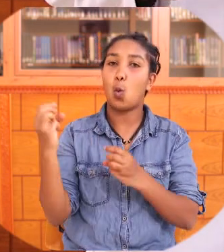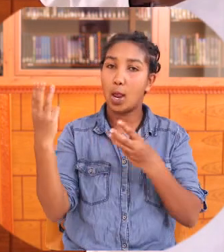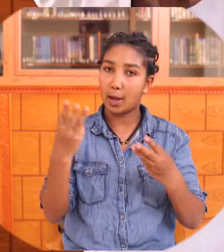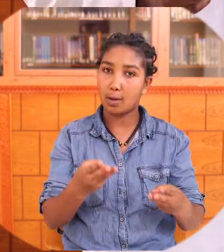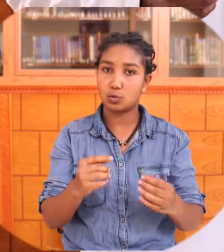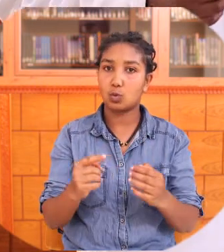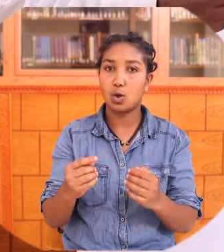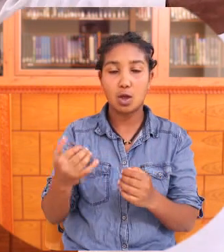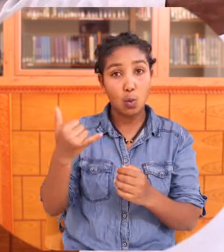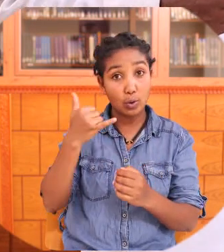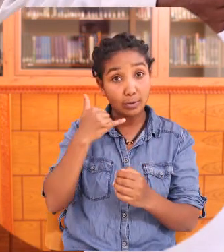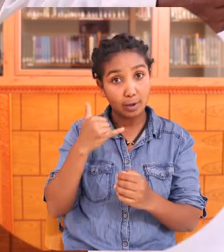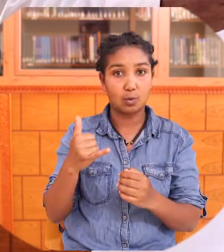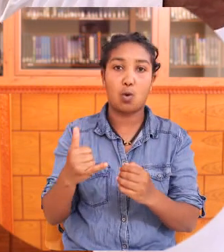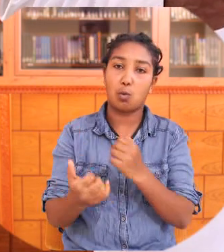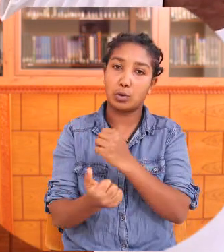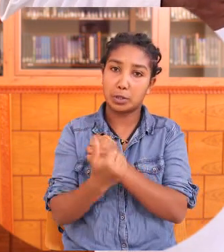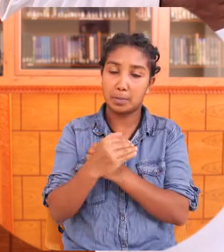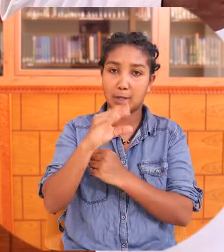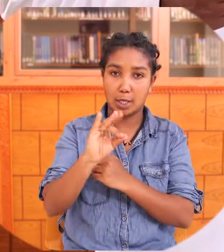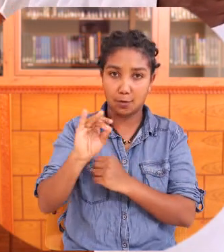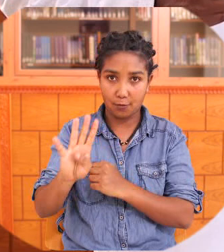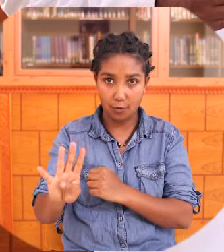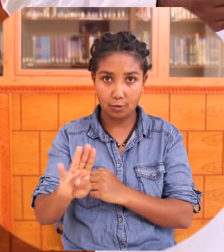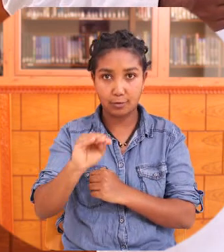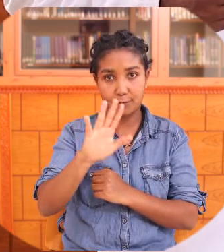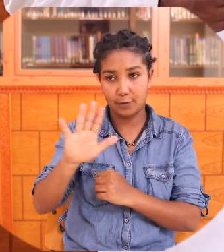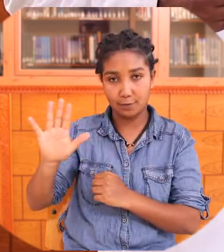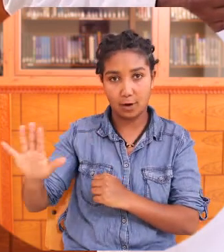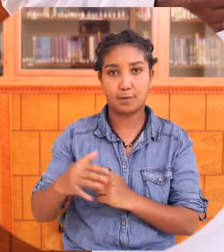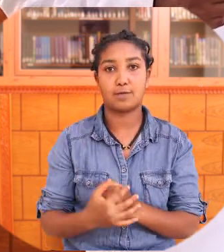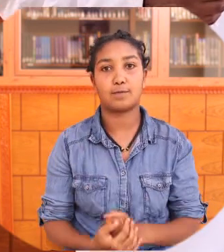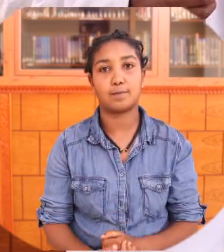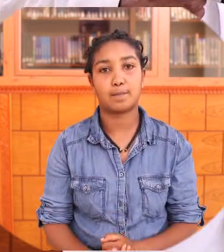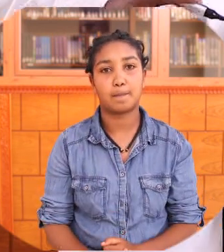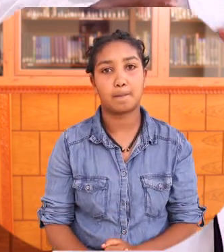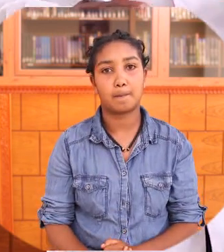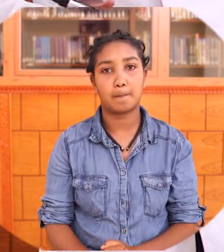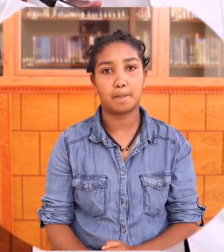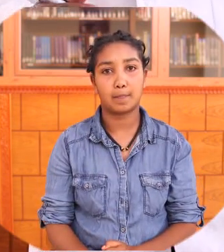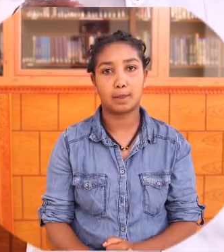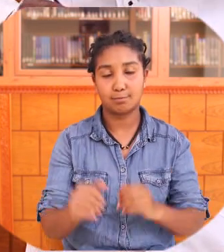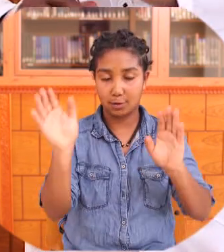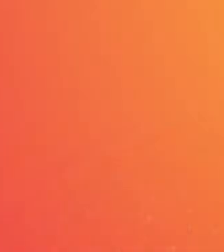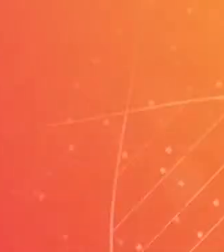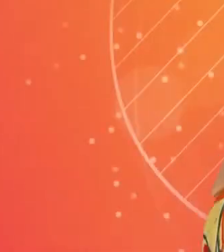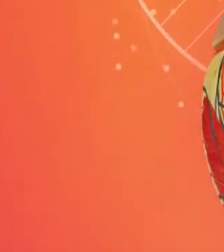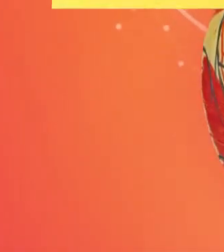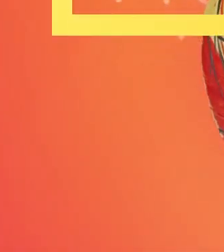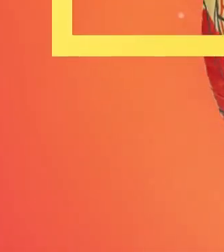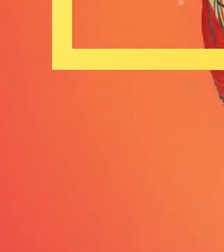welcome. Contact us through SMS 8455. See you.